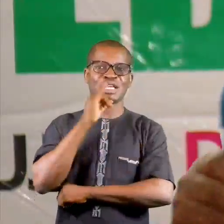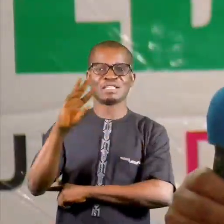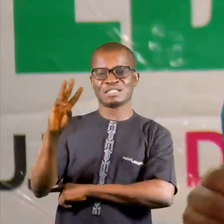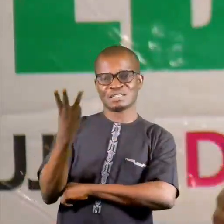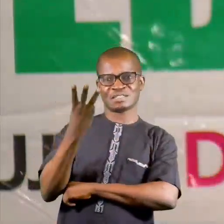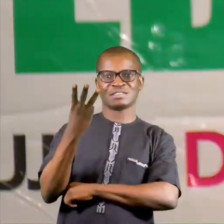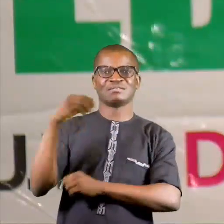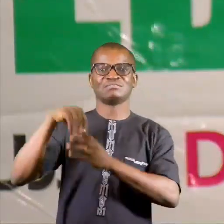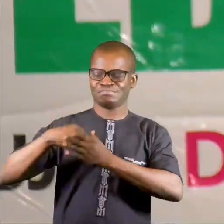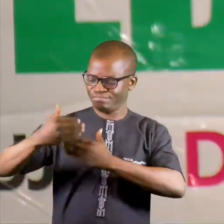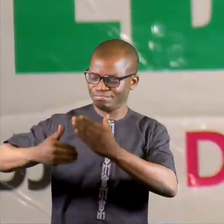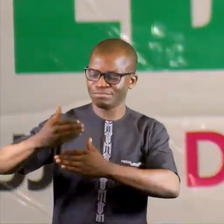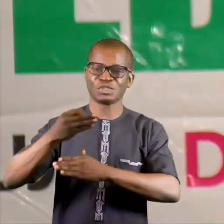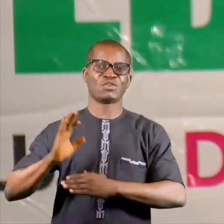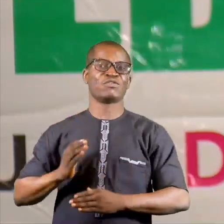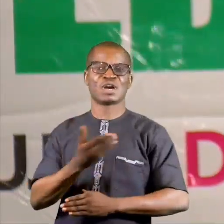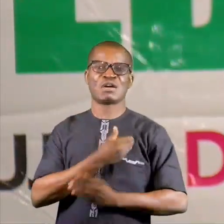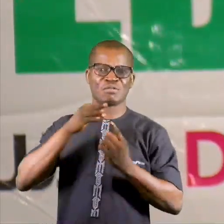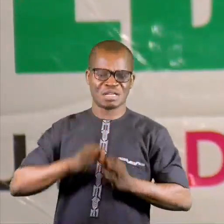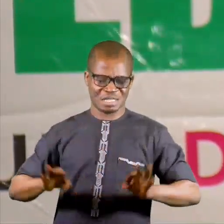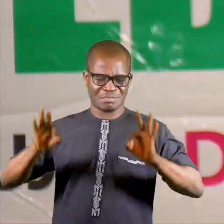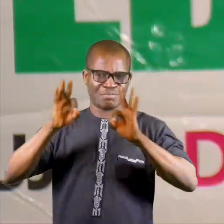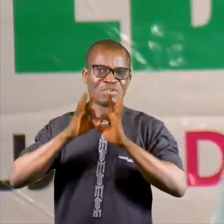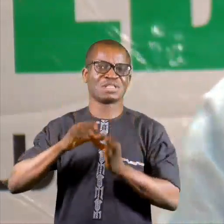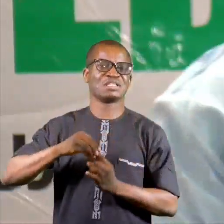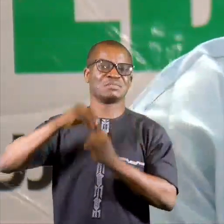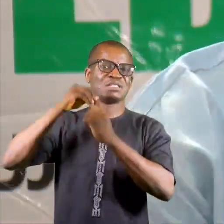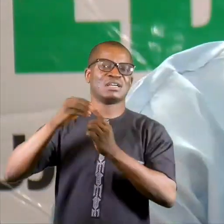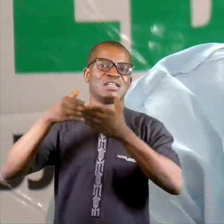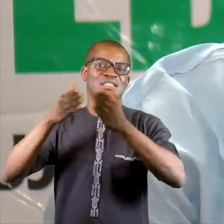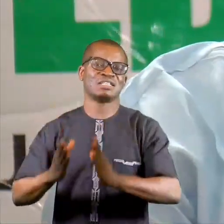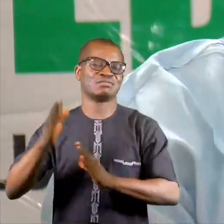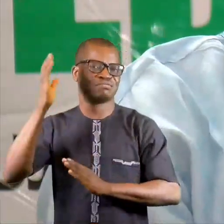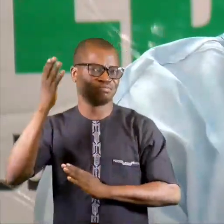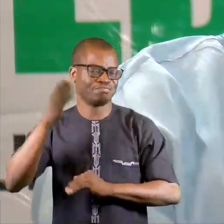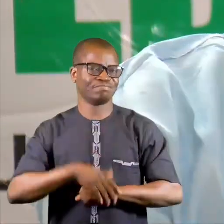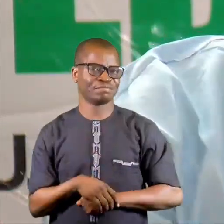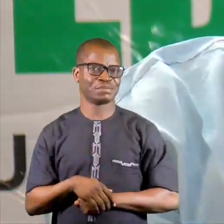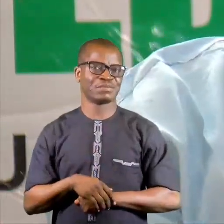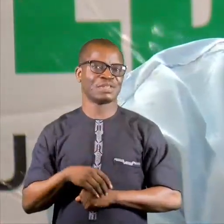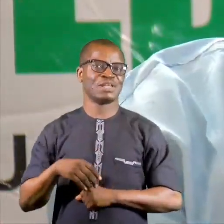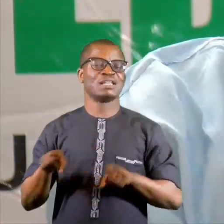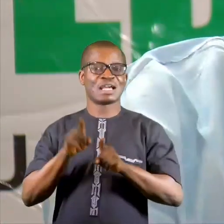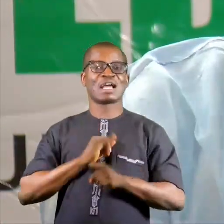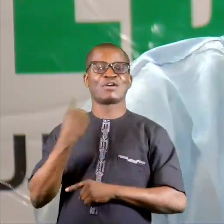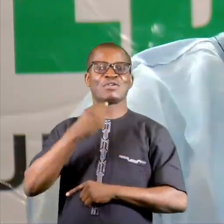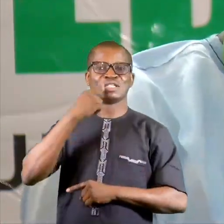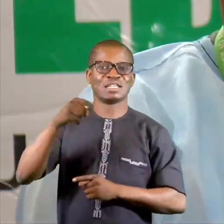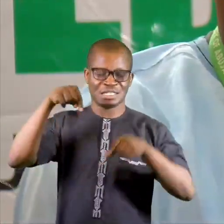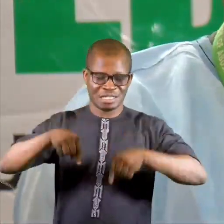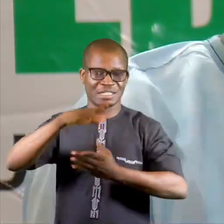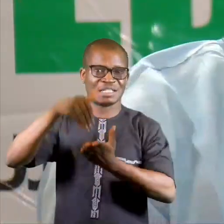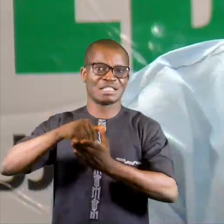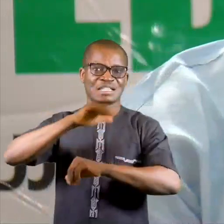the 6th in a series of our Distinguished Leadership Series. The Abuja Leadership Center, like we always say,